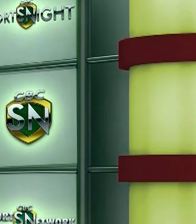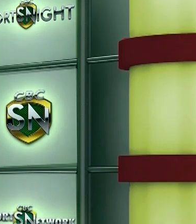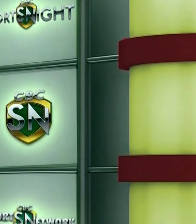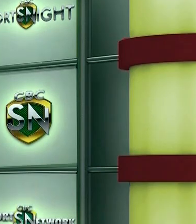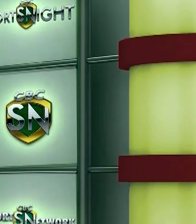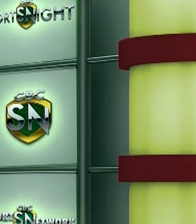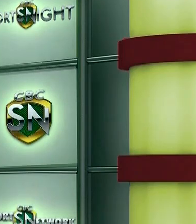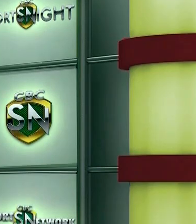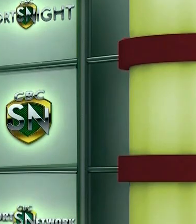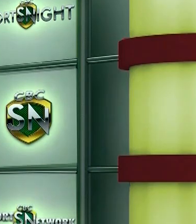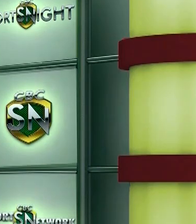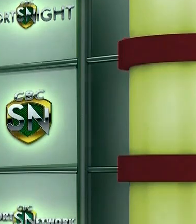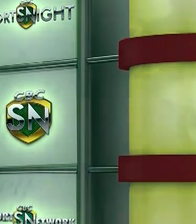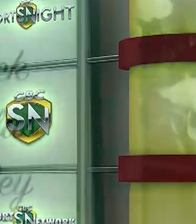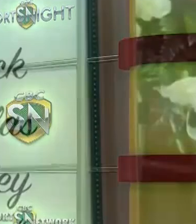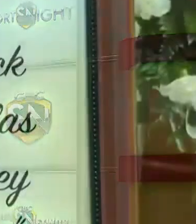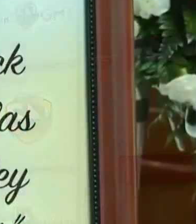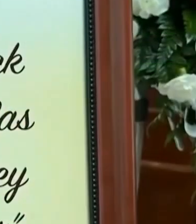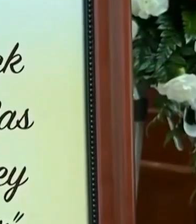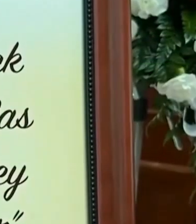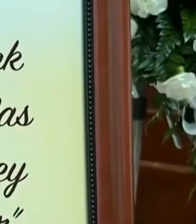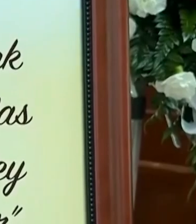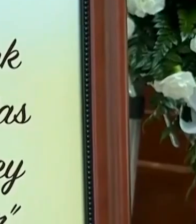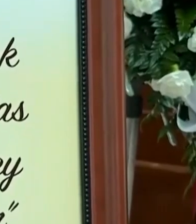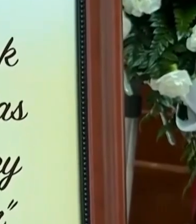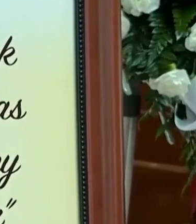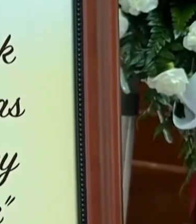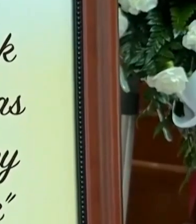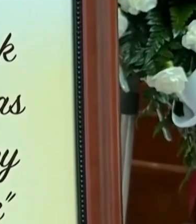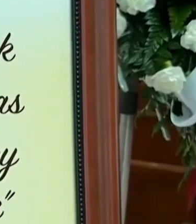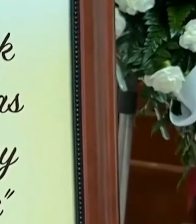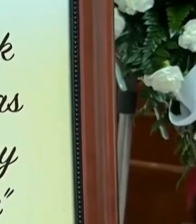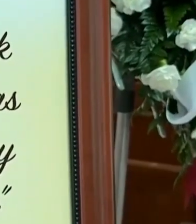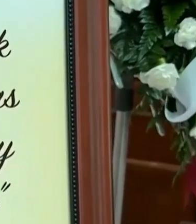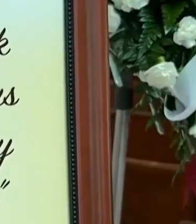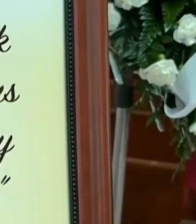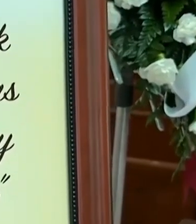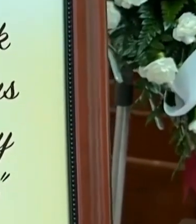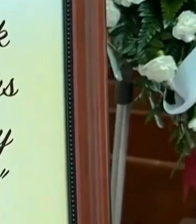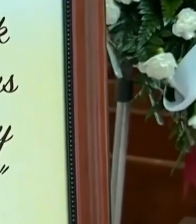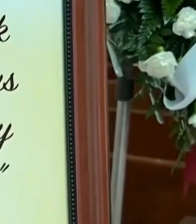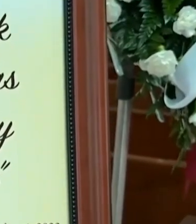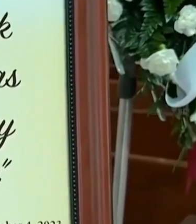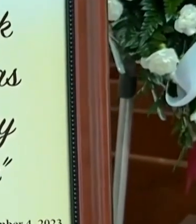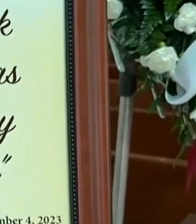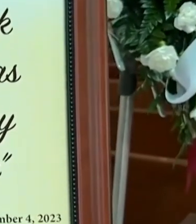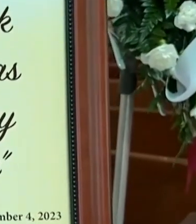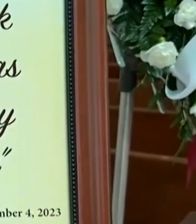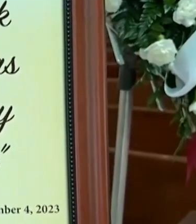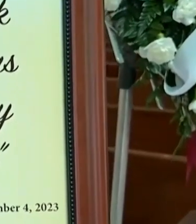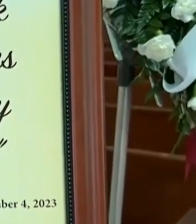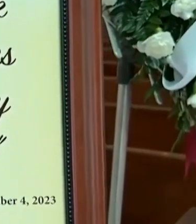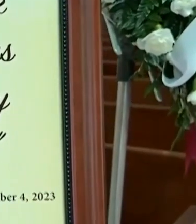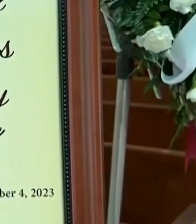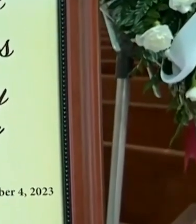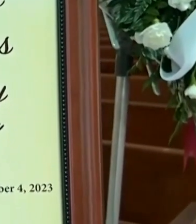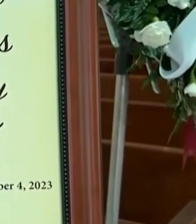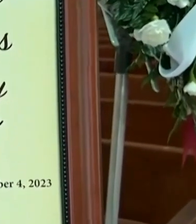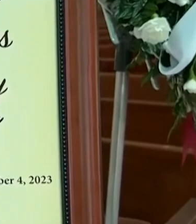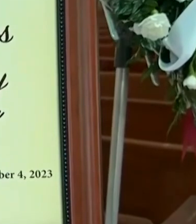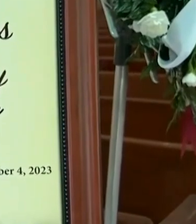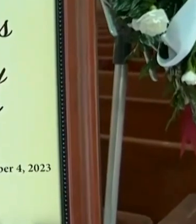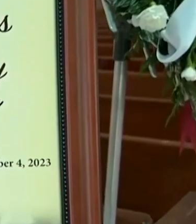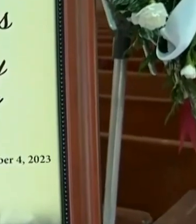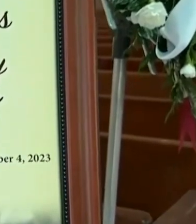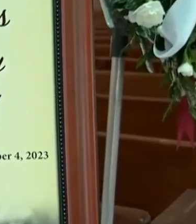Gardens. Family, friends and fellow cricket legends bid farewell to Lashley, who passed away last week at the age of 86 in a